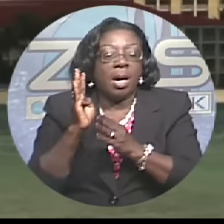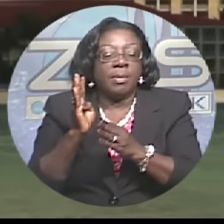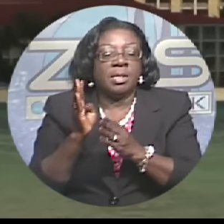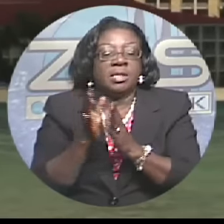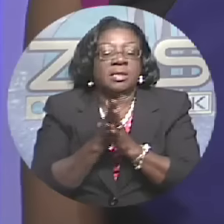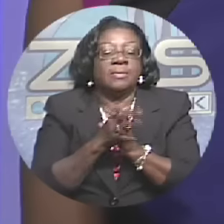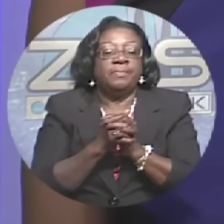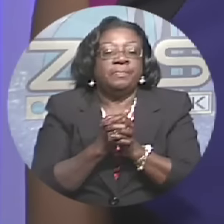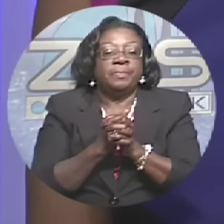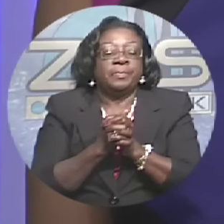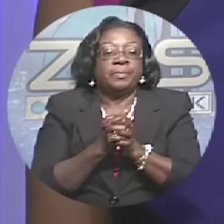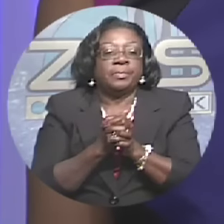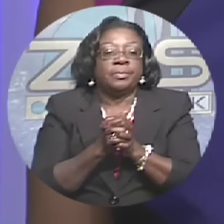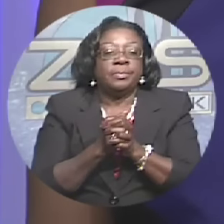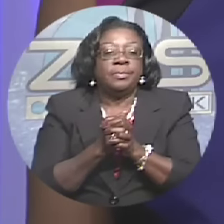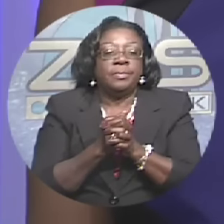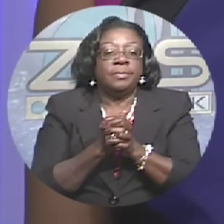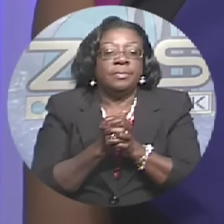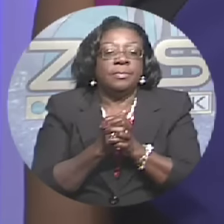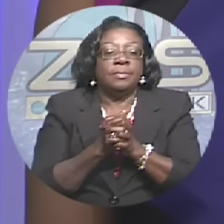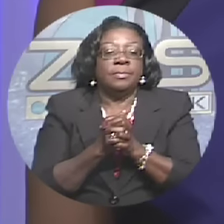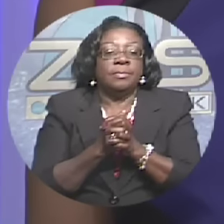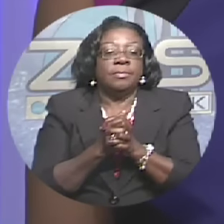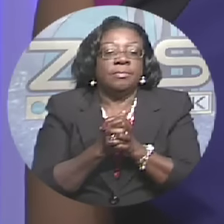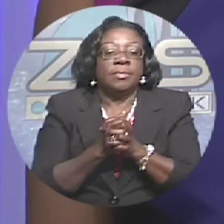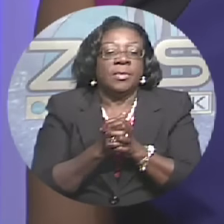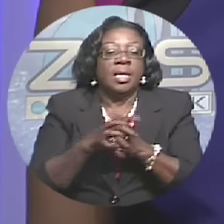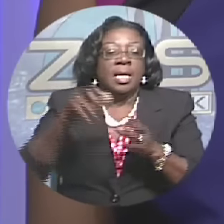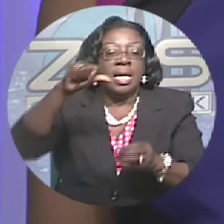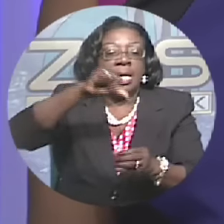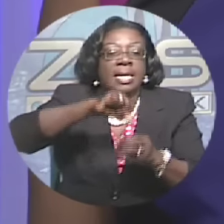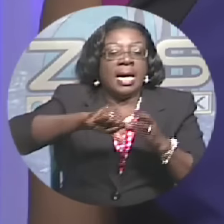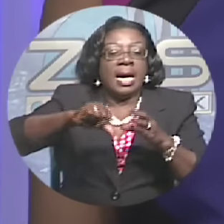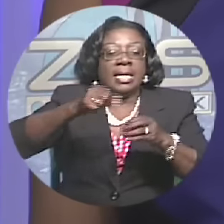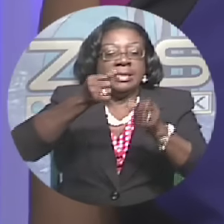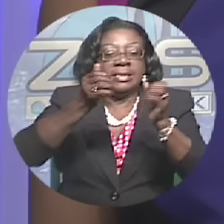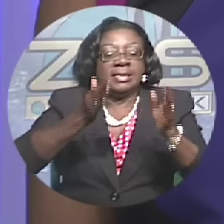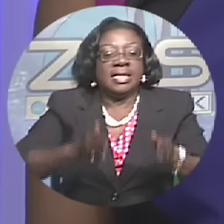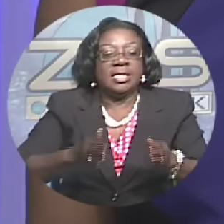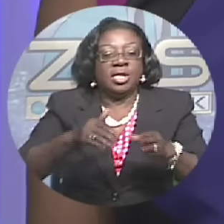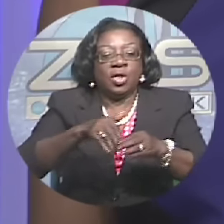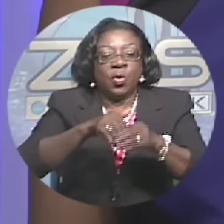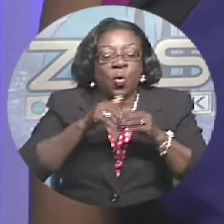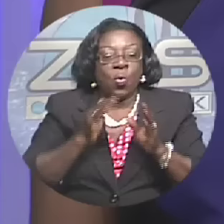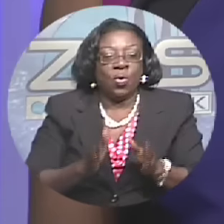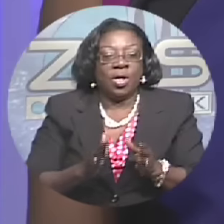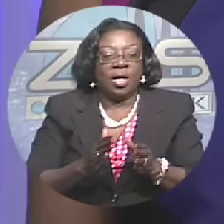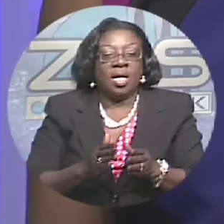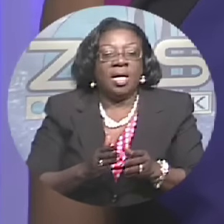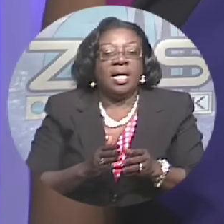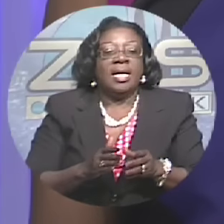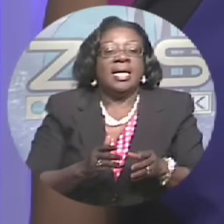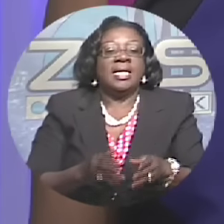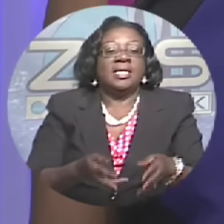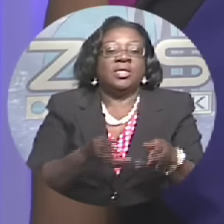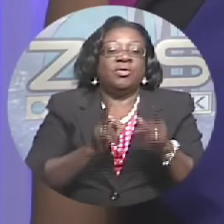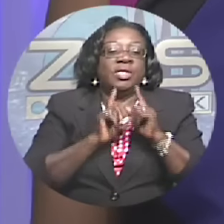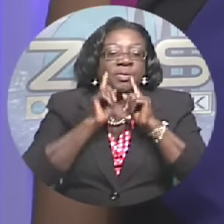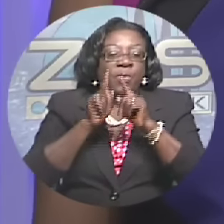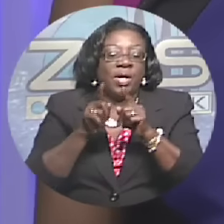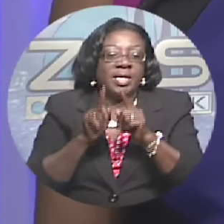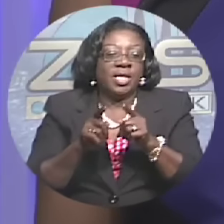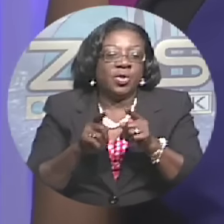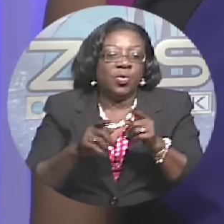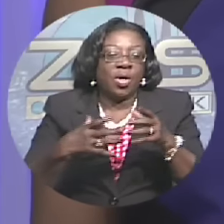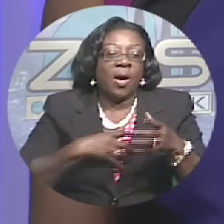ZNS Network News. Thanks so much, Clint. A gas station owner with a reputation for low prices is responding to complaints from